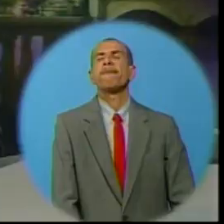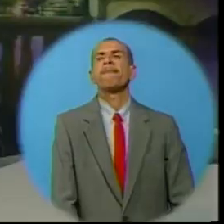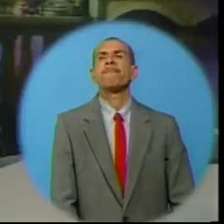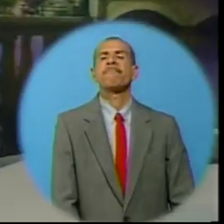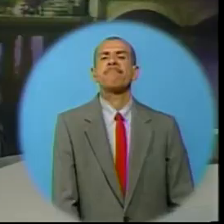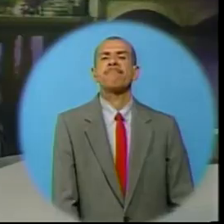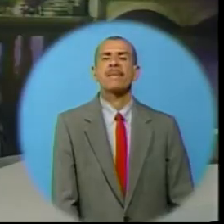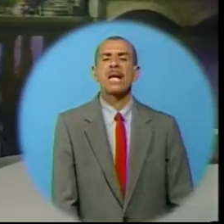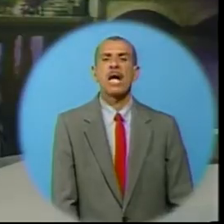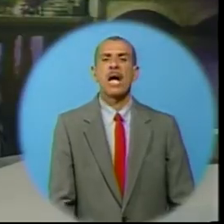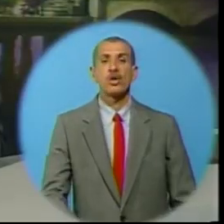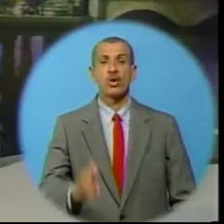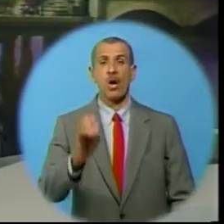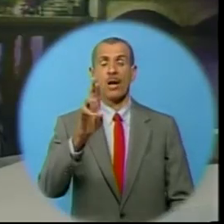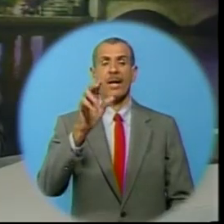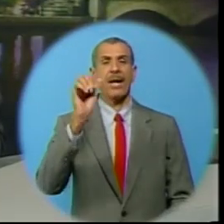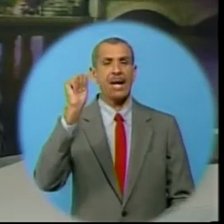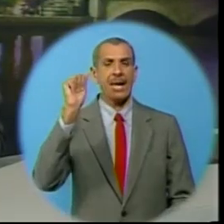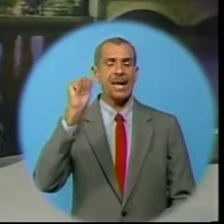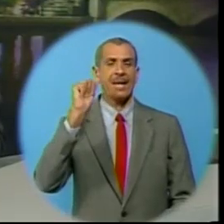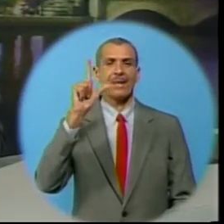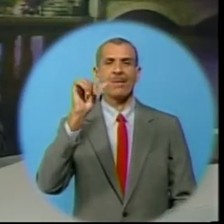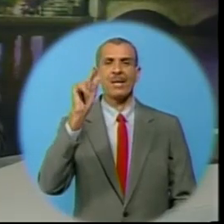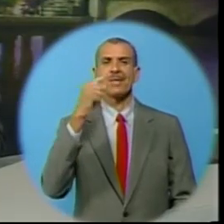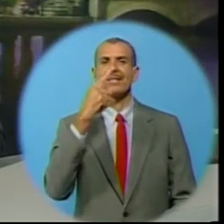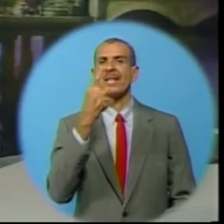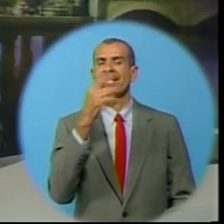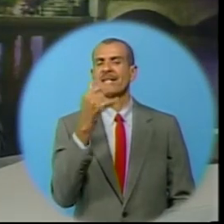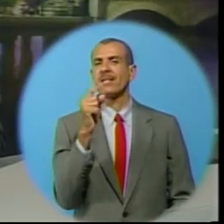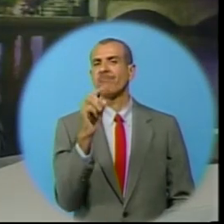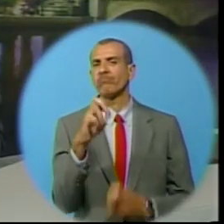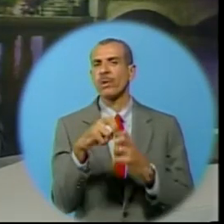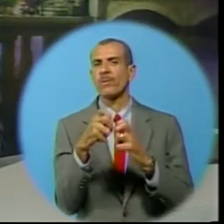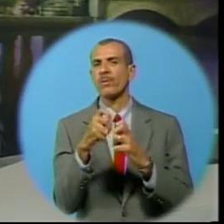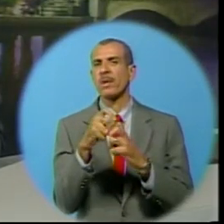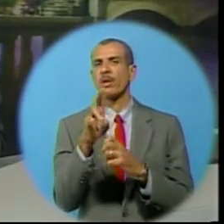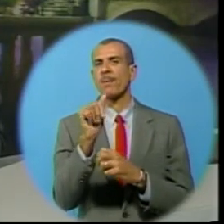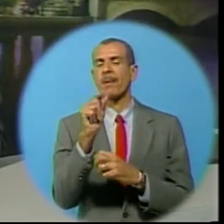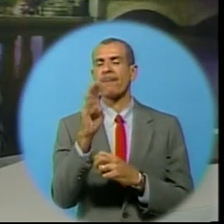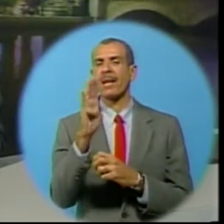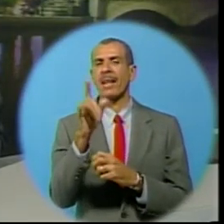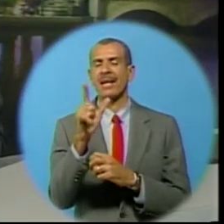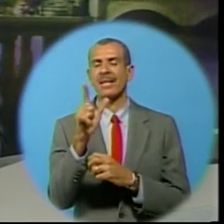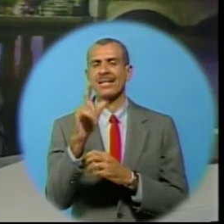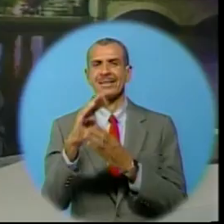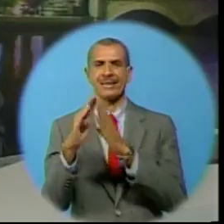address. Dr. Aline says there are issues of urban blight in the historic city.